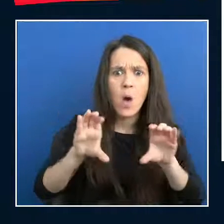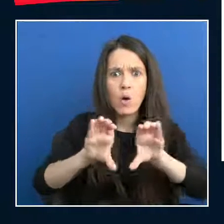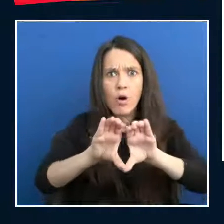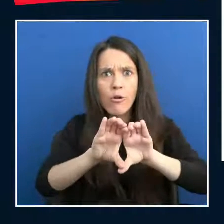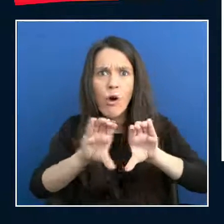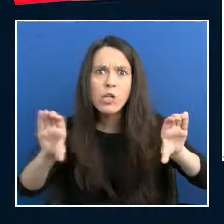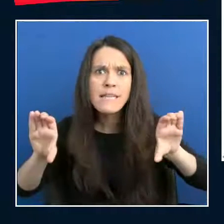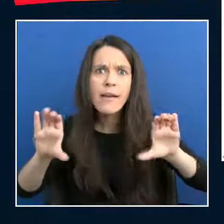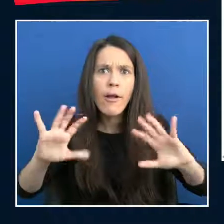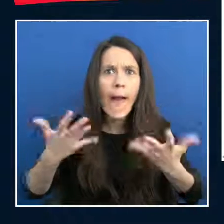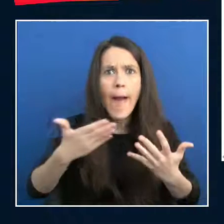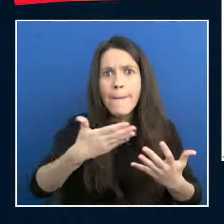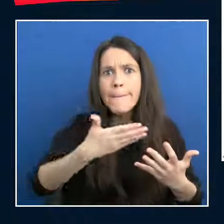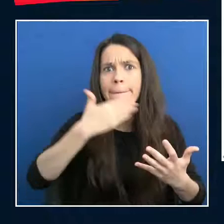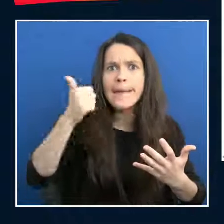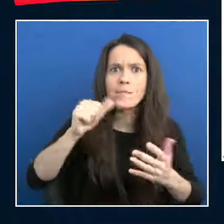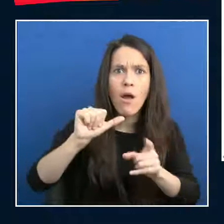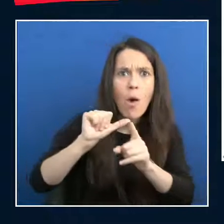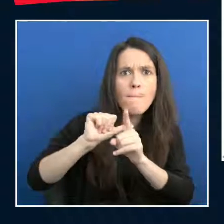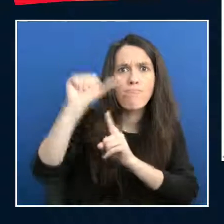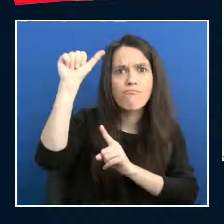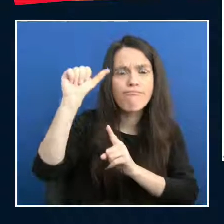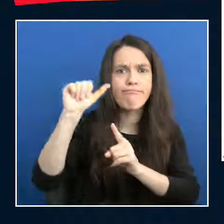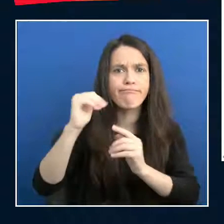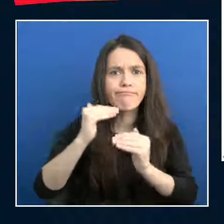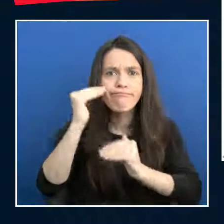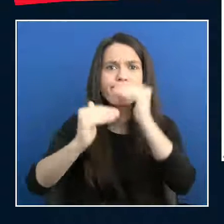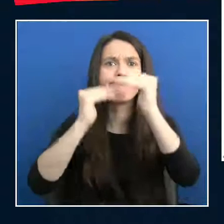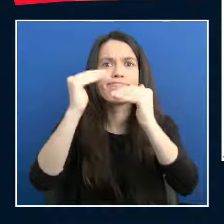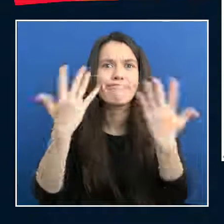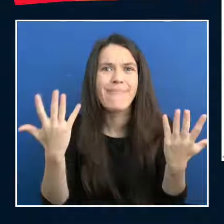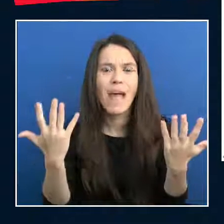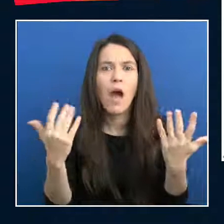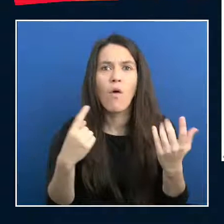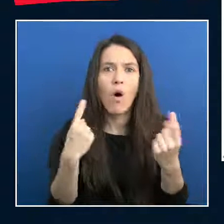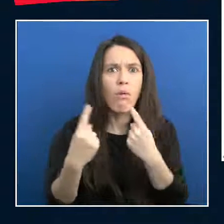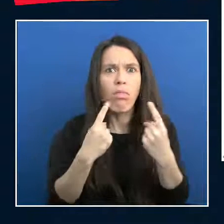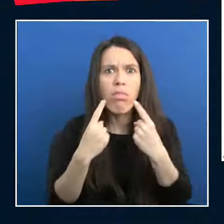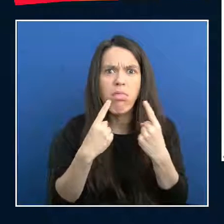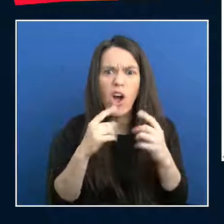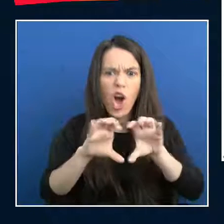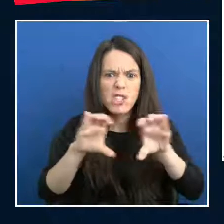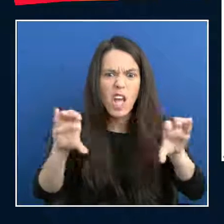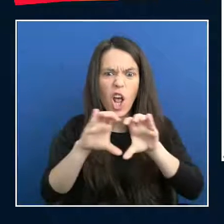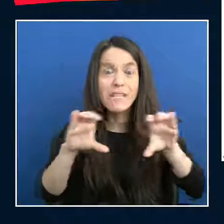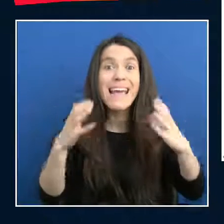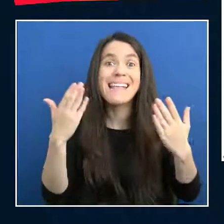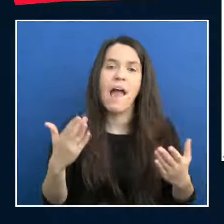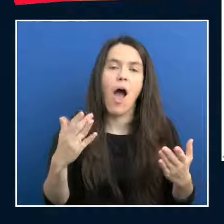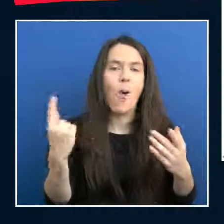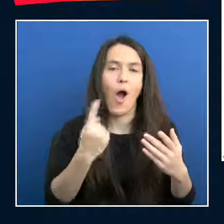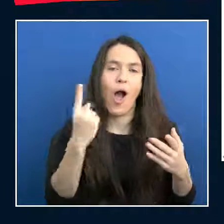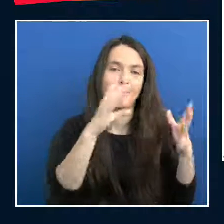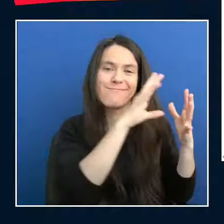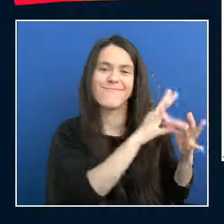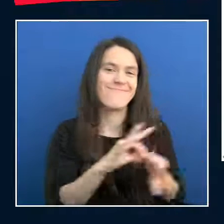it. I mean, everyone talking about container is talking about Docker nowadays. So